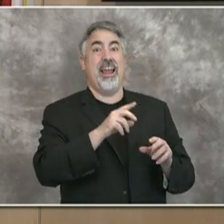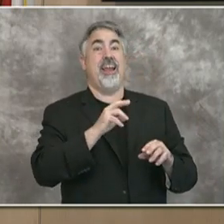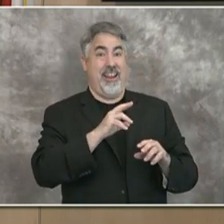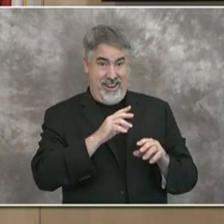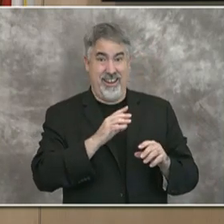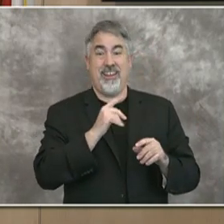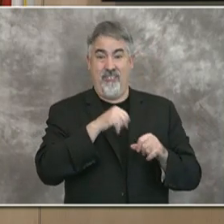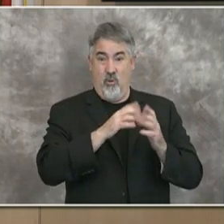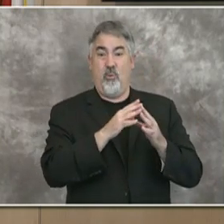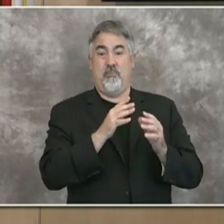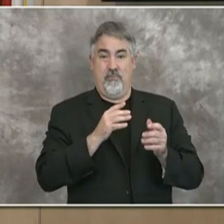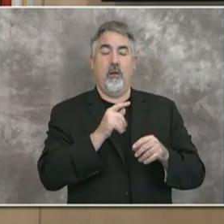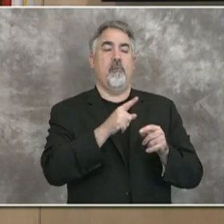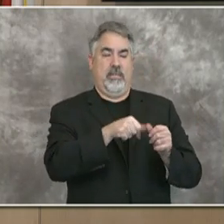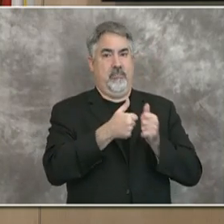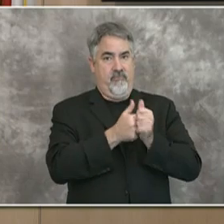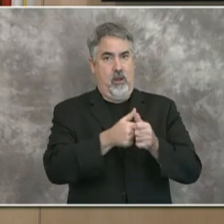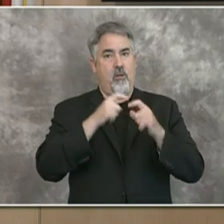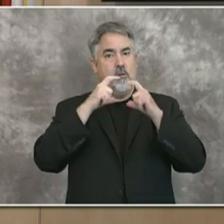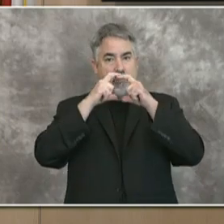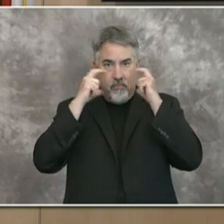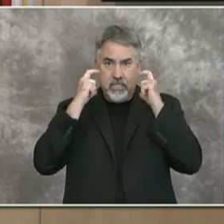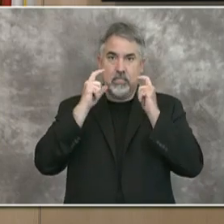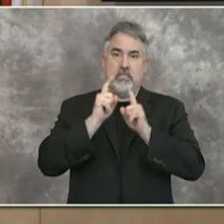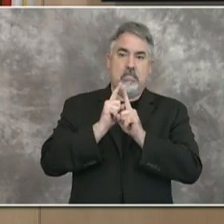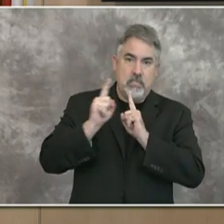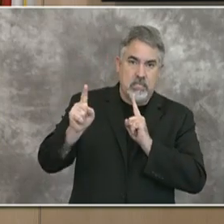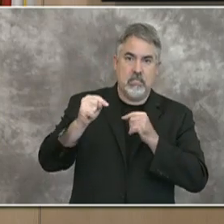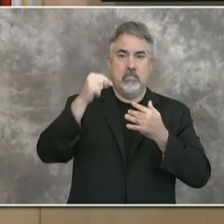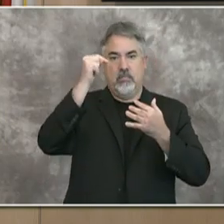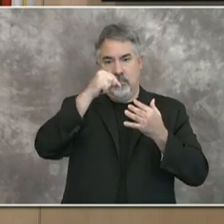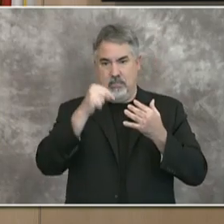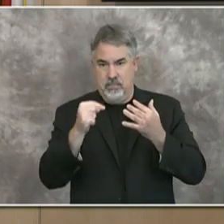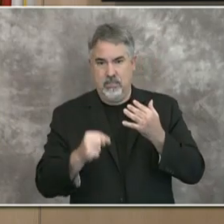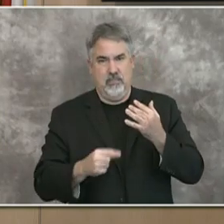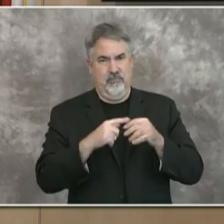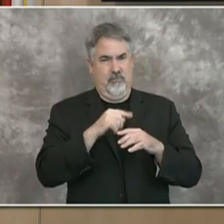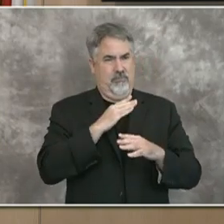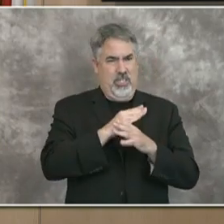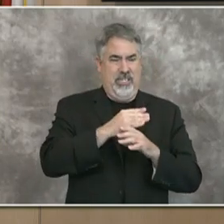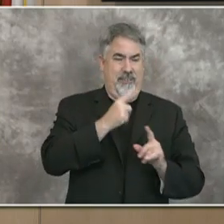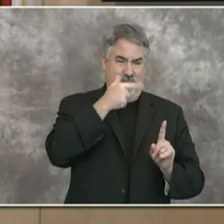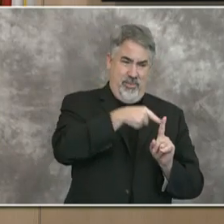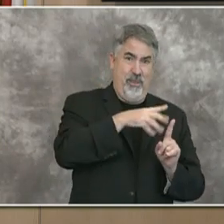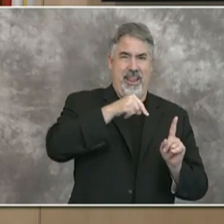protocols, among other things, to protect the safety of their customers and employees.